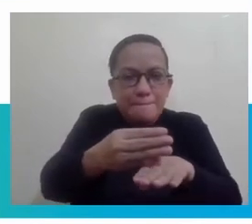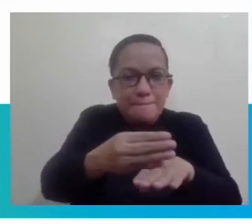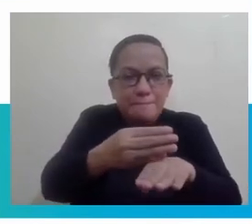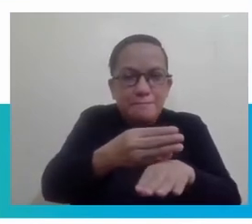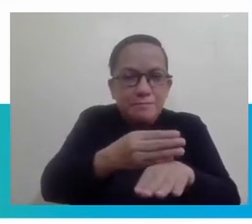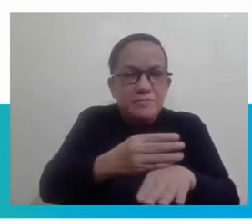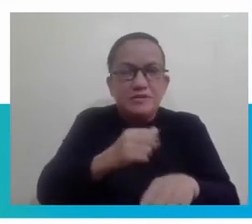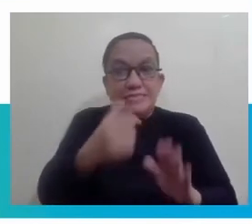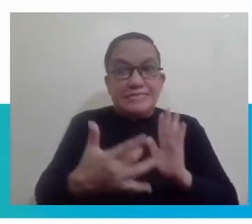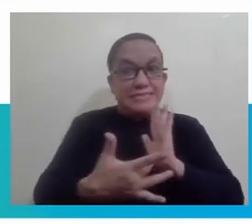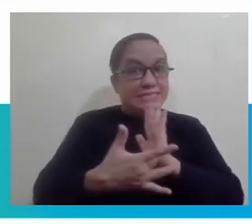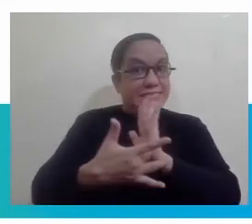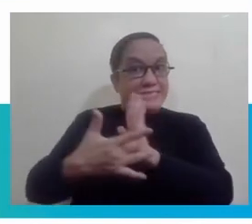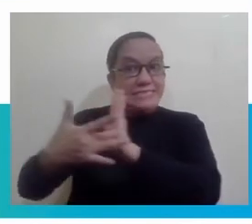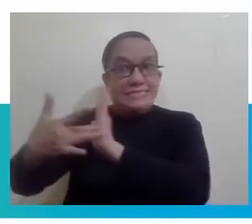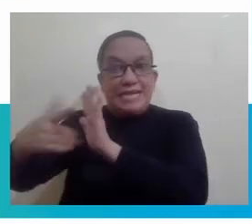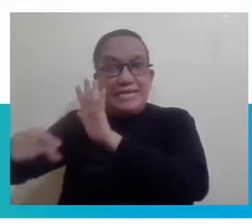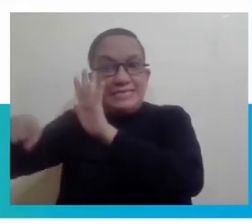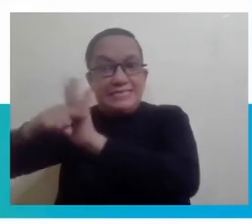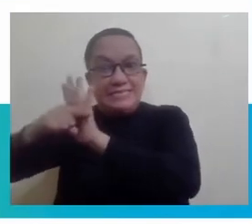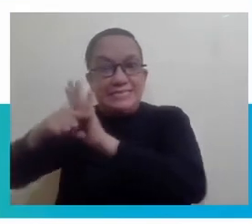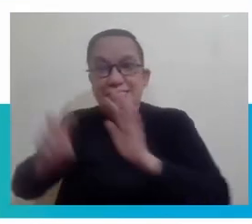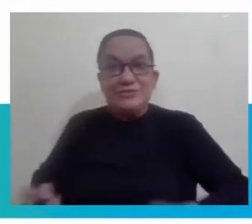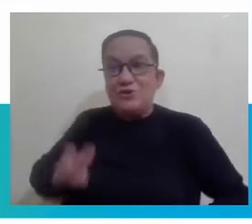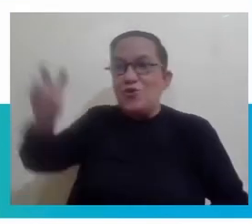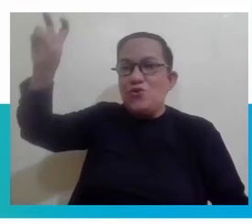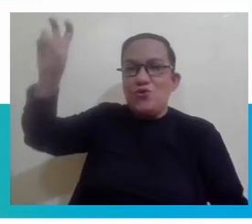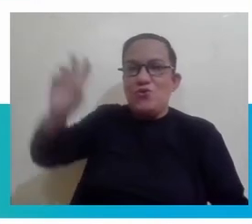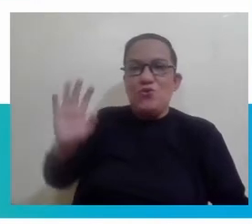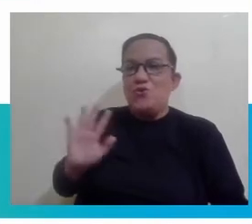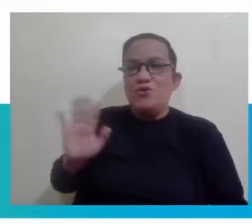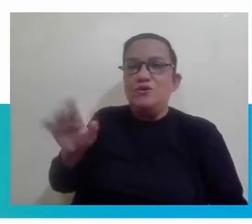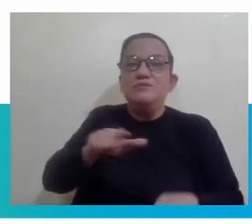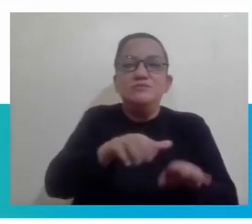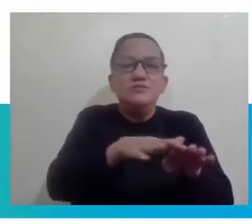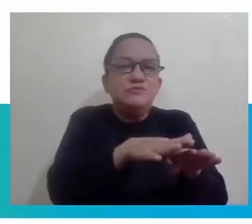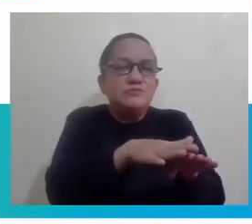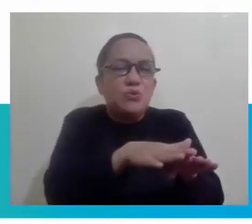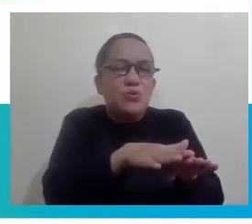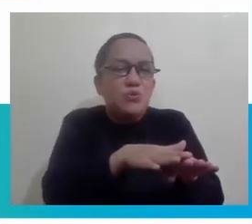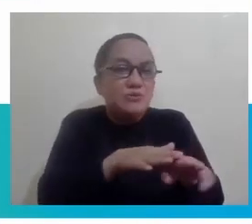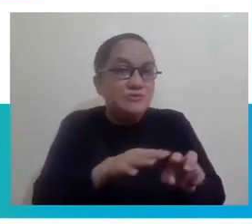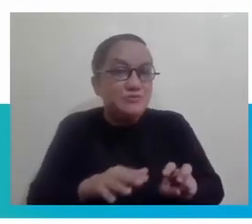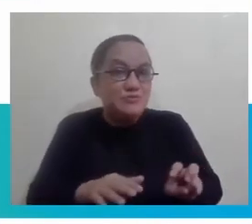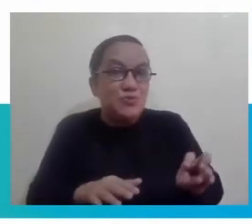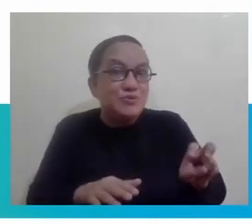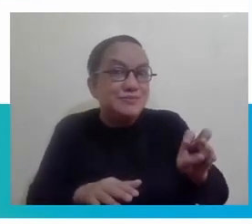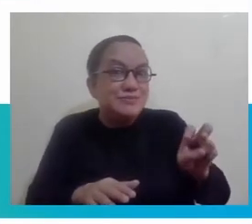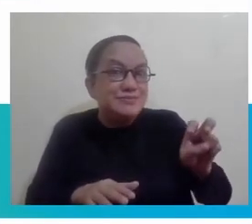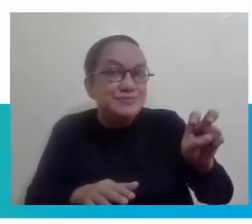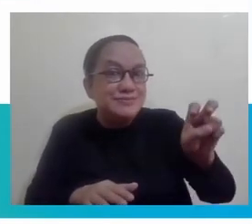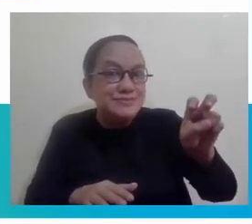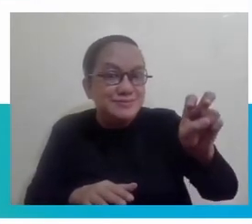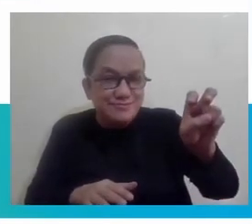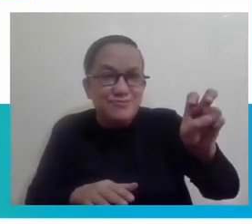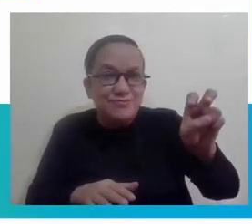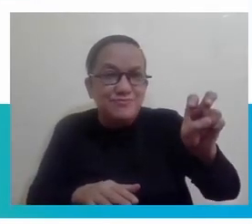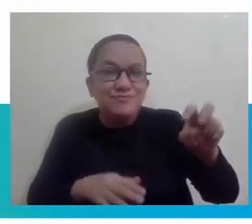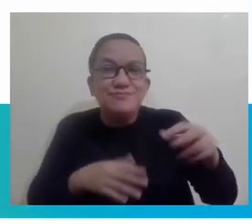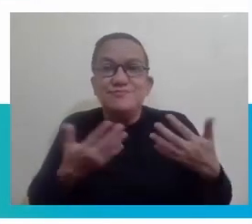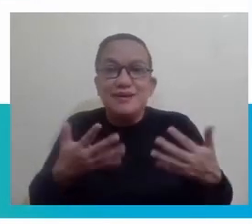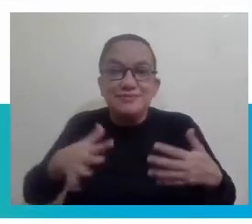growth. So when we talk about slow tourism, it's like limiting the number of people in a site. So in the Philippines, for